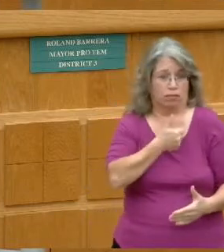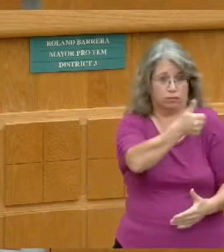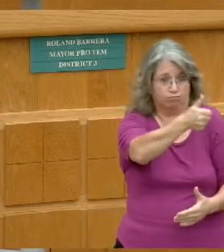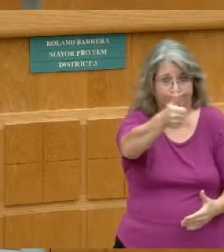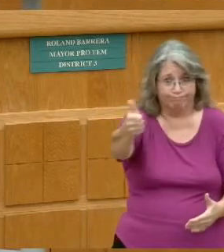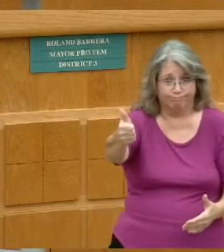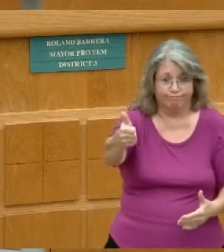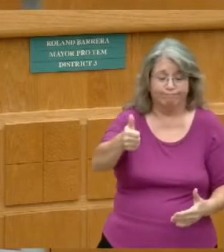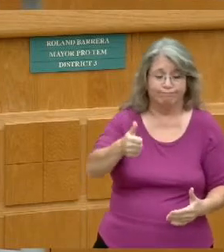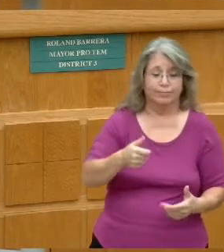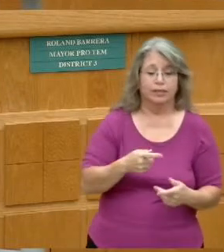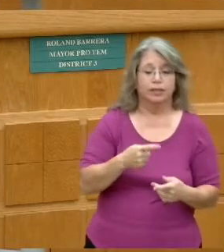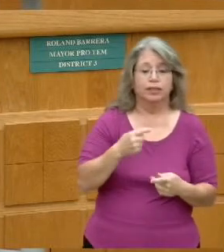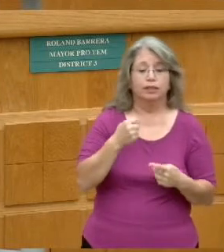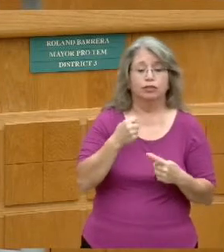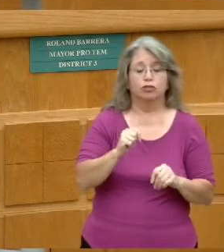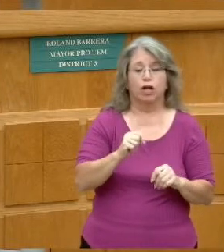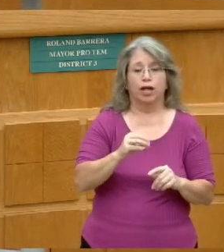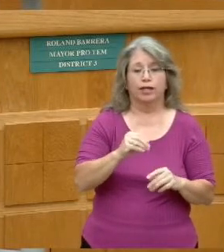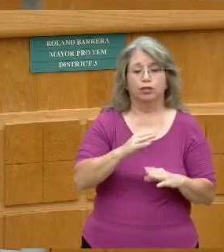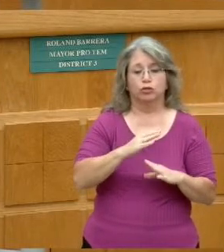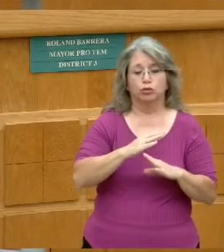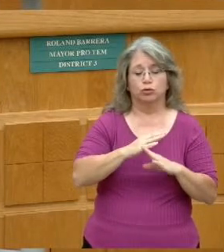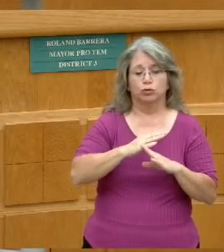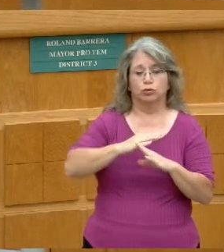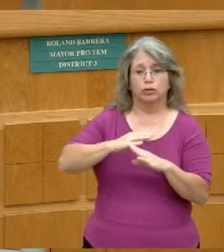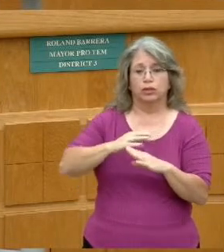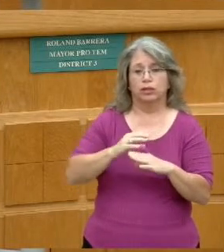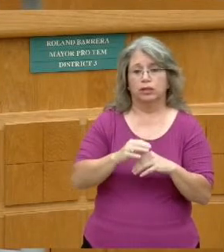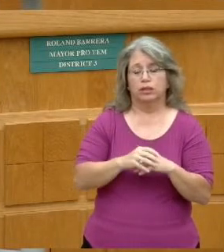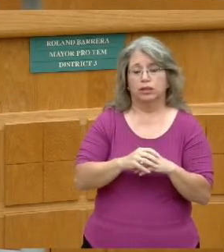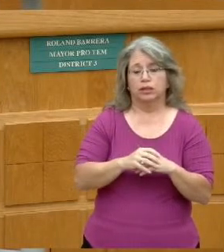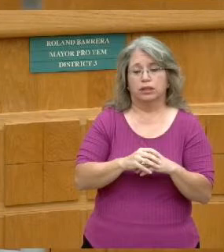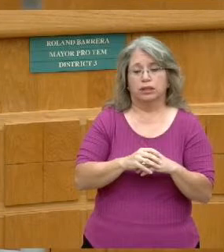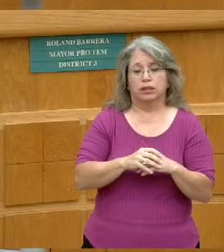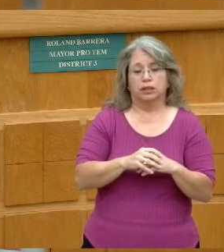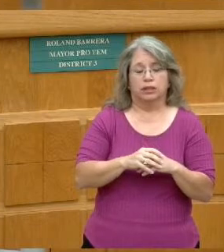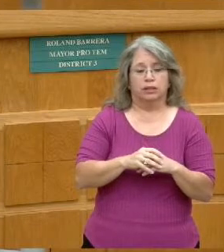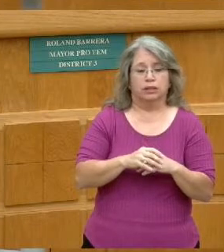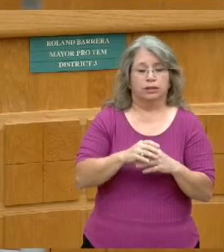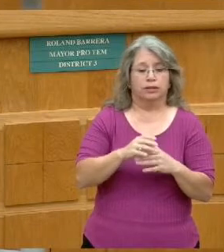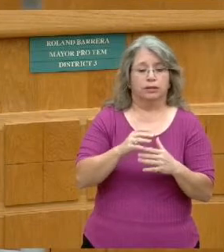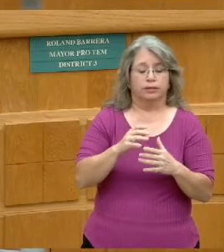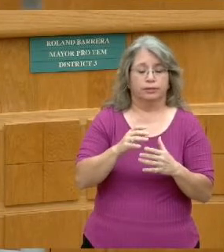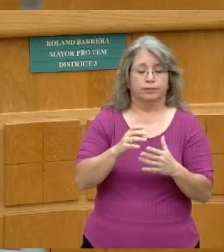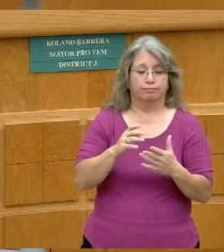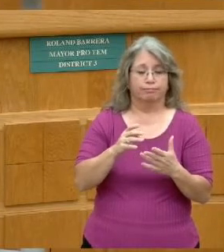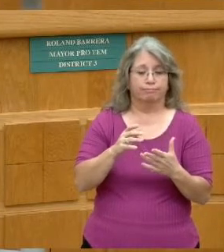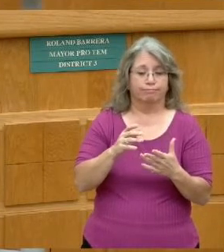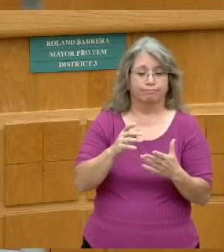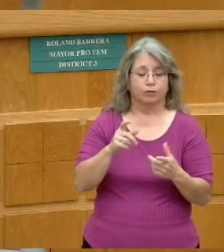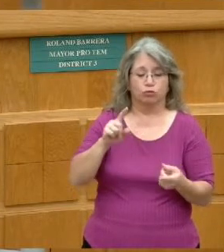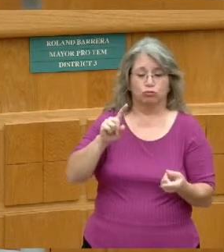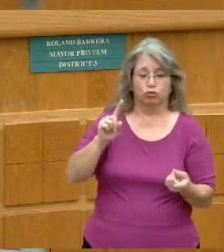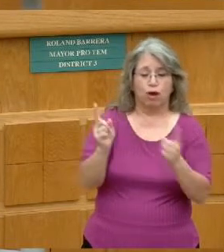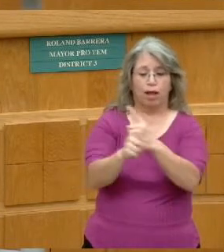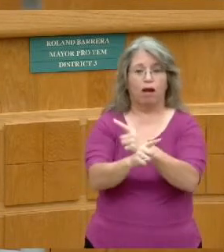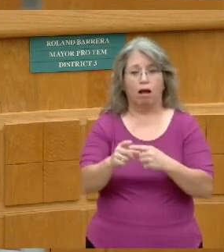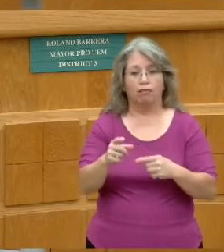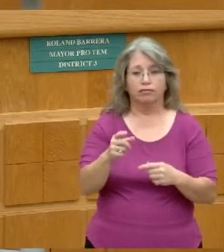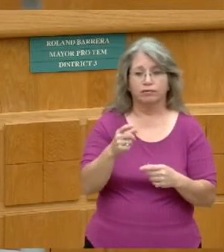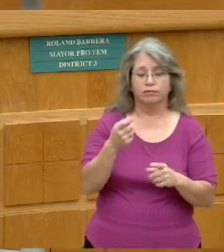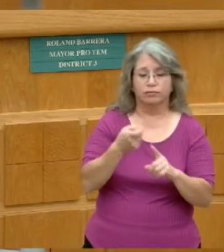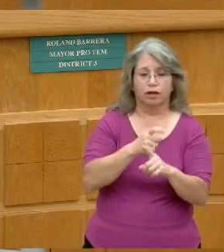offset the end of stay at home. I mean, I like going to the store. I think everybody else does. I don't think it's a bad trade-off to, you